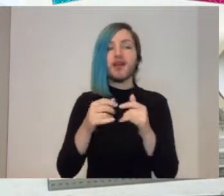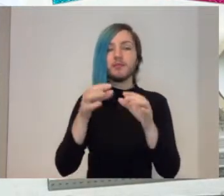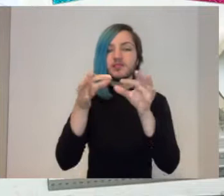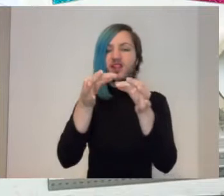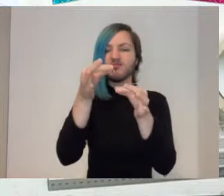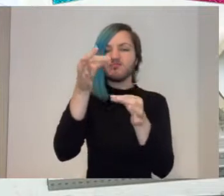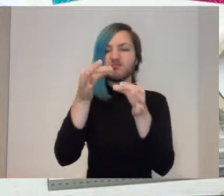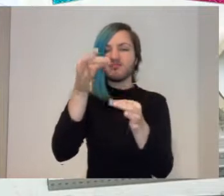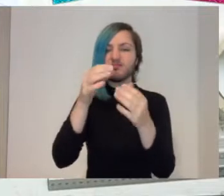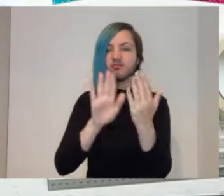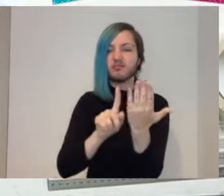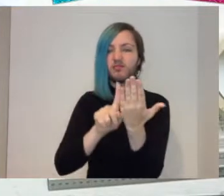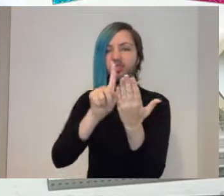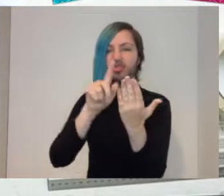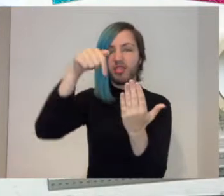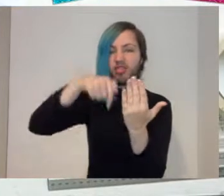pieces can move up and down a bit,